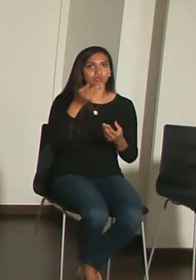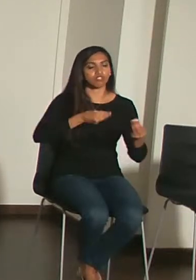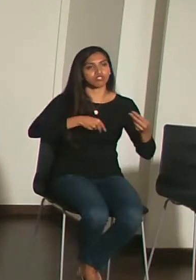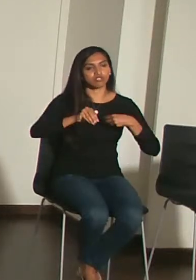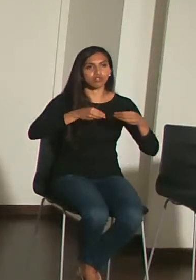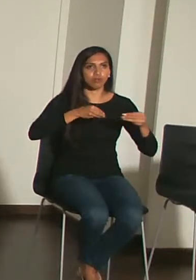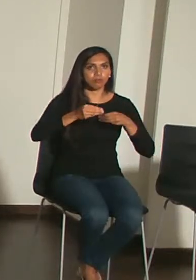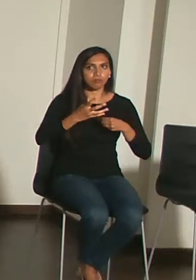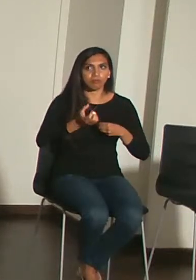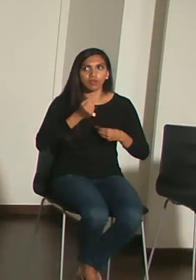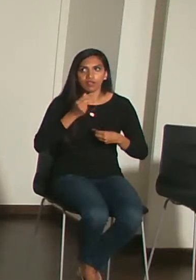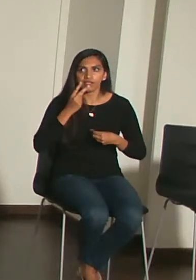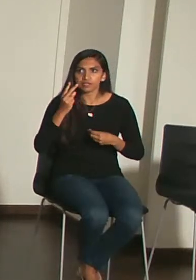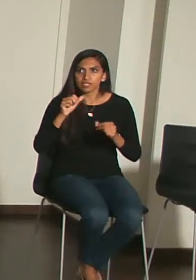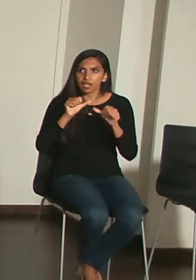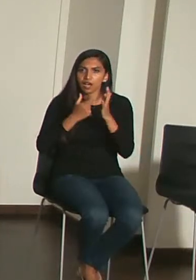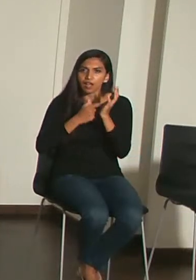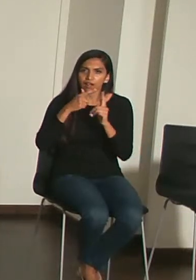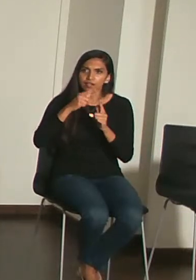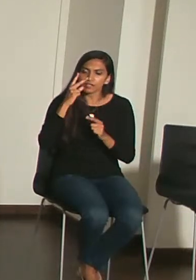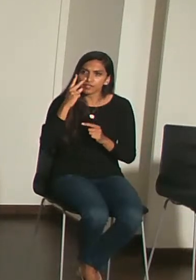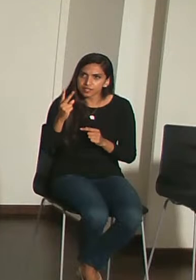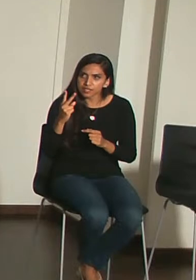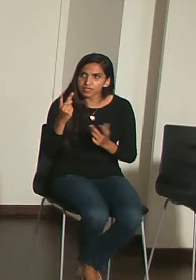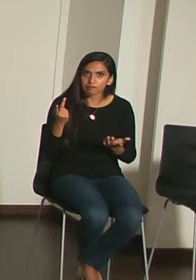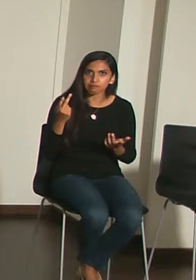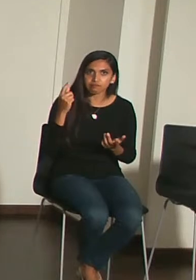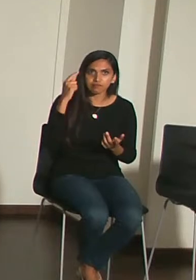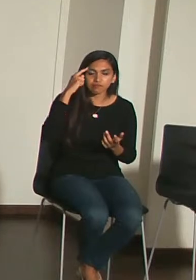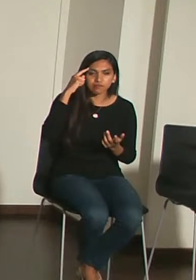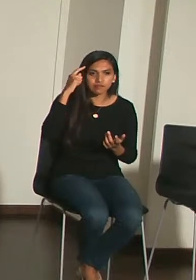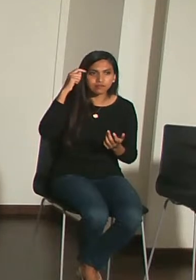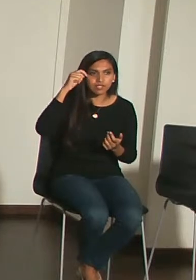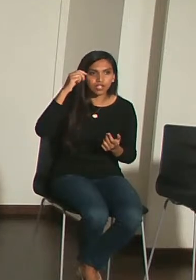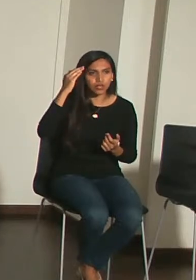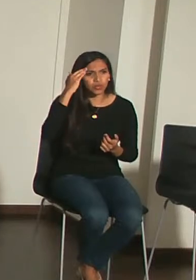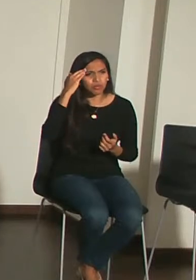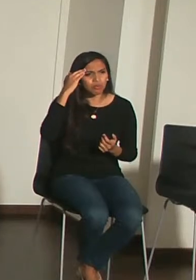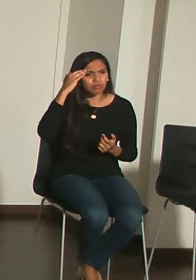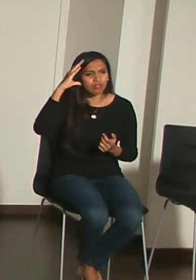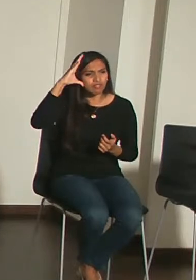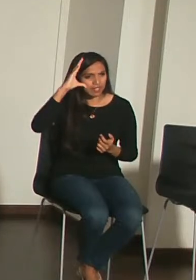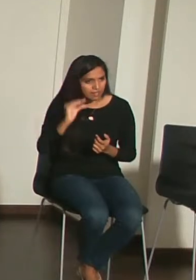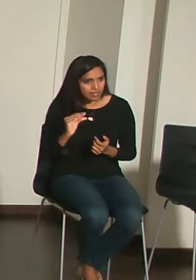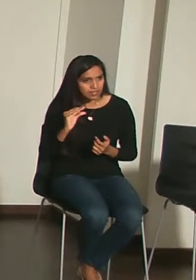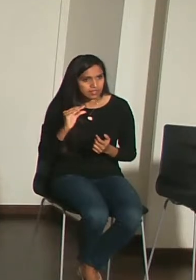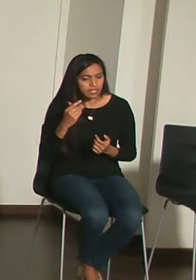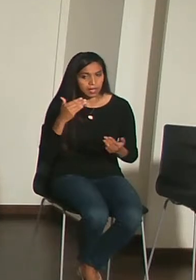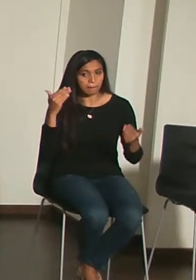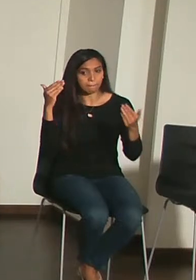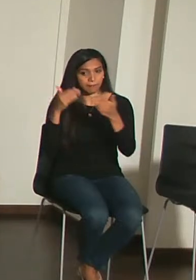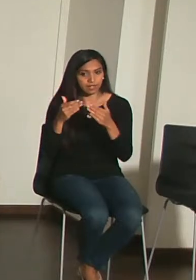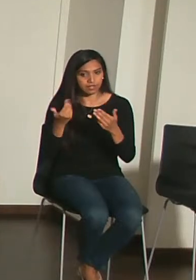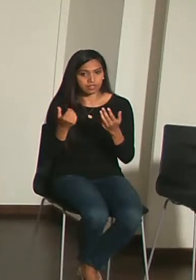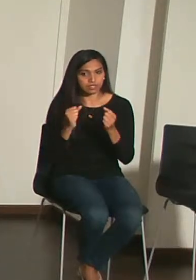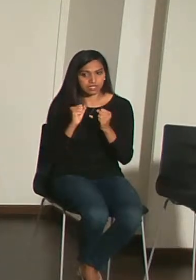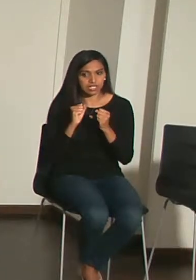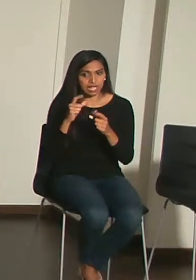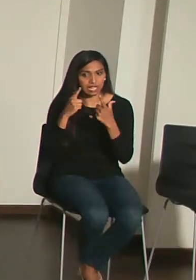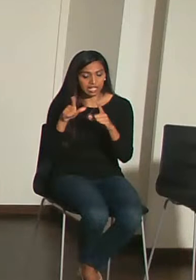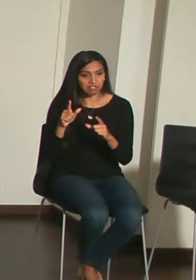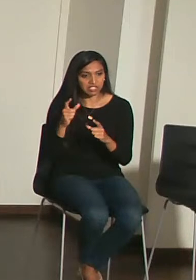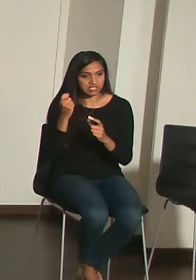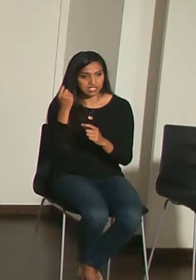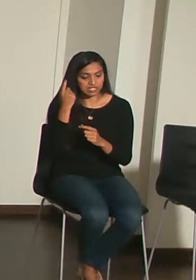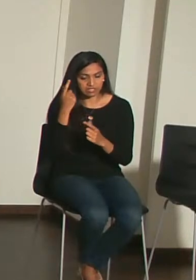And then when people with that kind of mindset enter and they are like met with sort of difficult language, like,